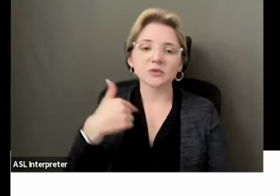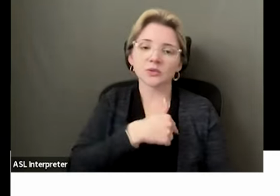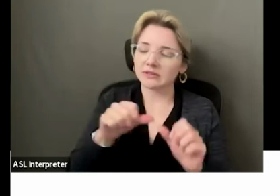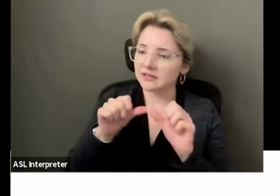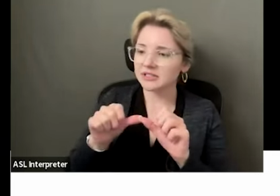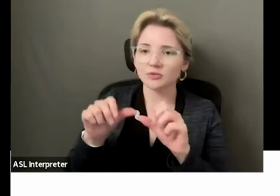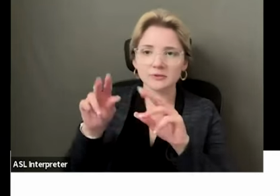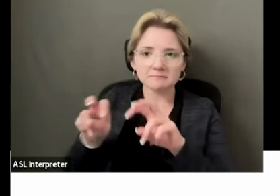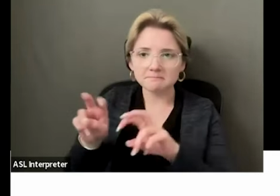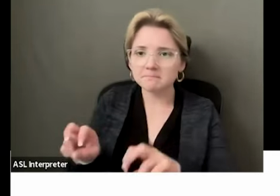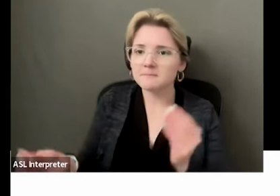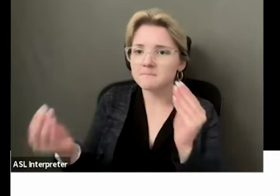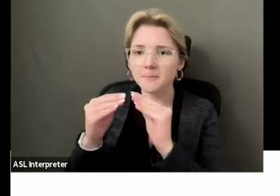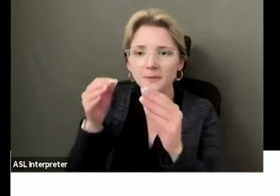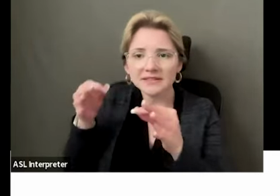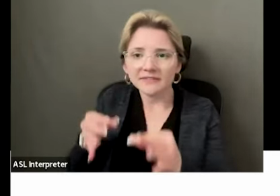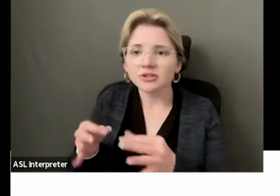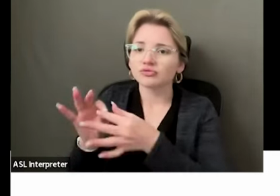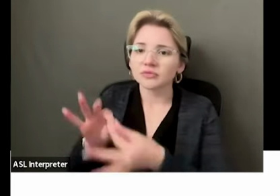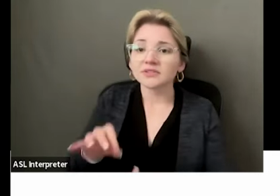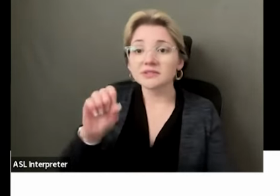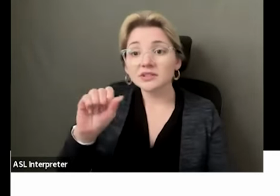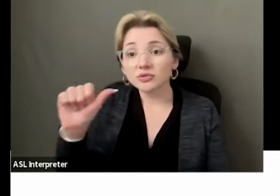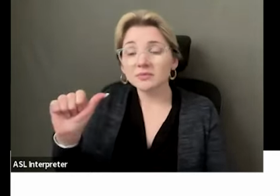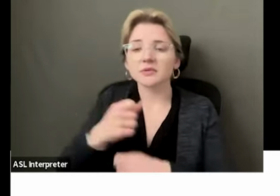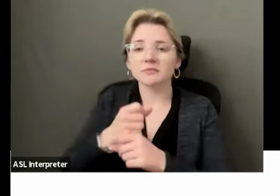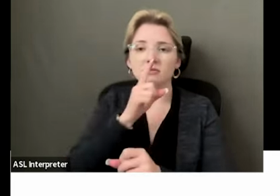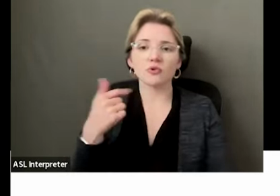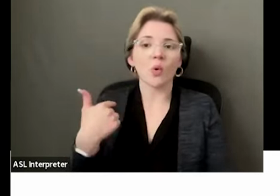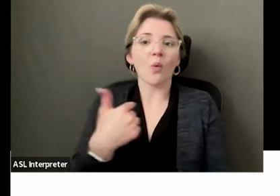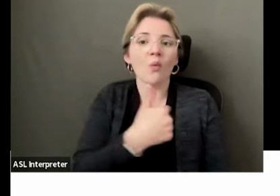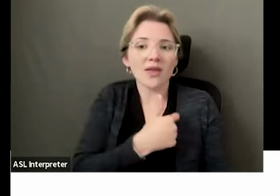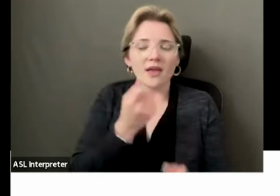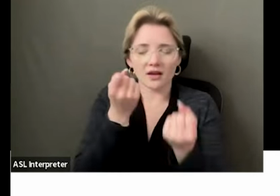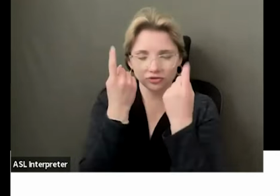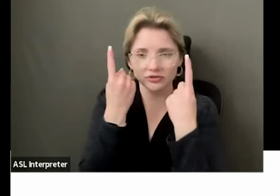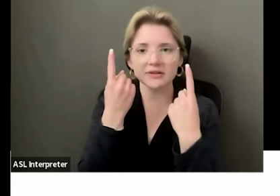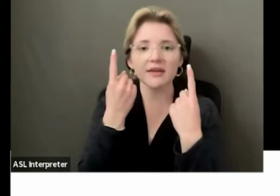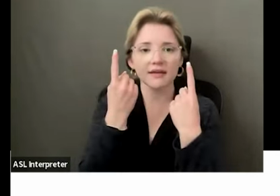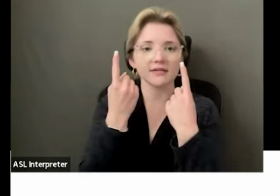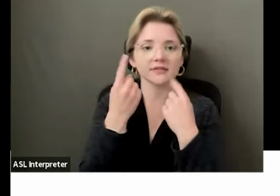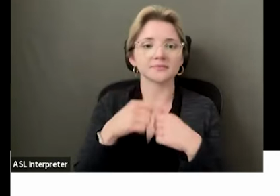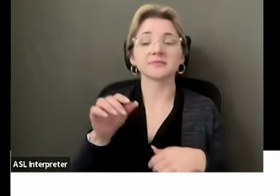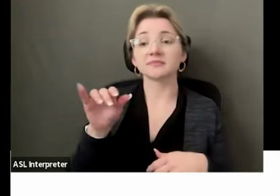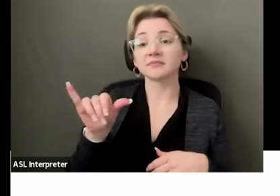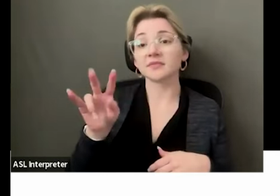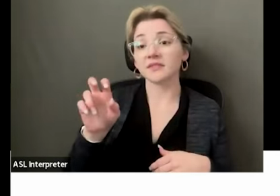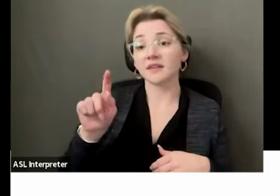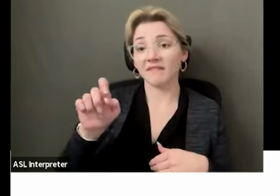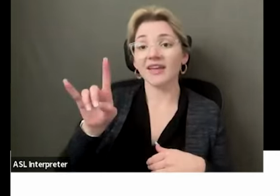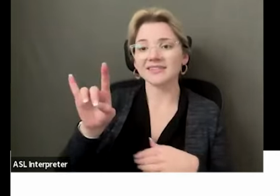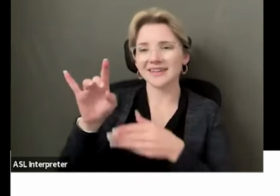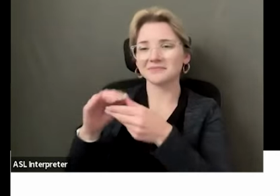try to expand these definitions to make sure that we're capturing, as Yvette shared earlier, all of the different experiences